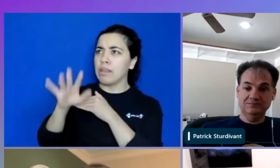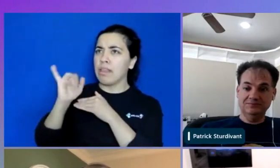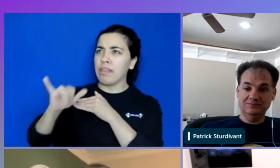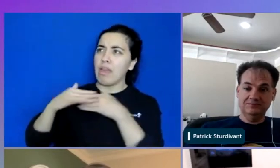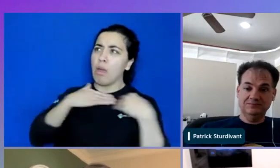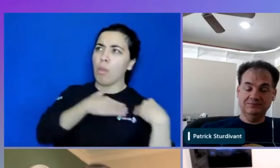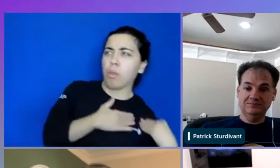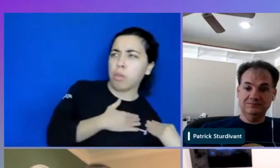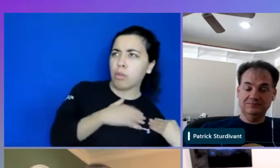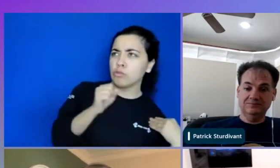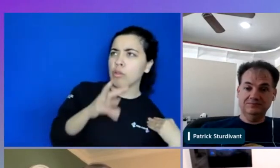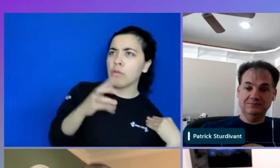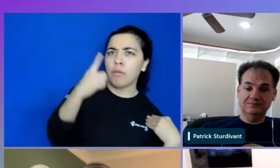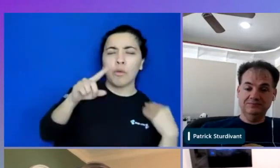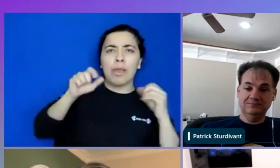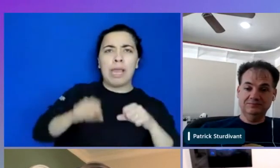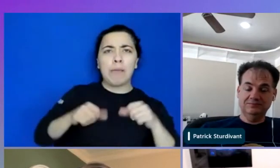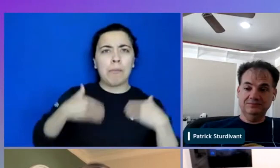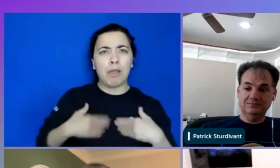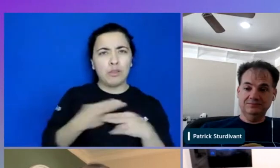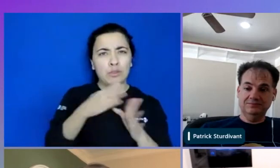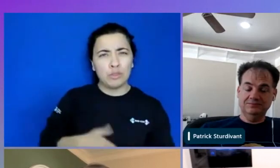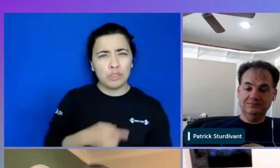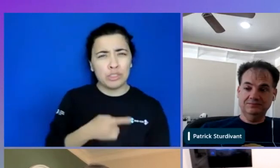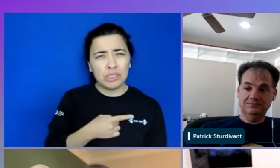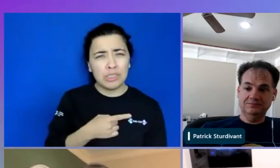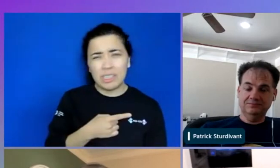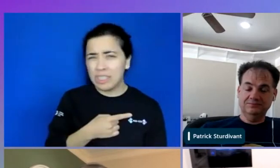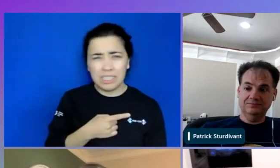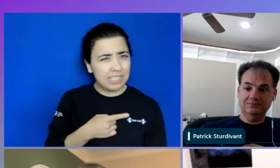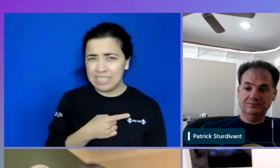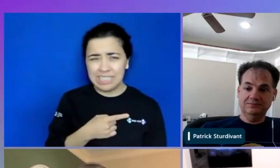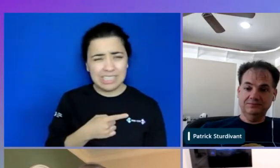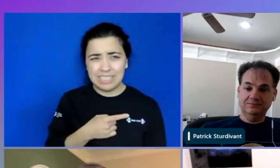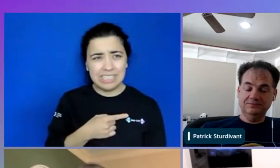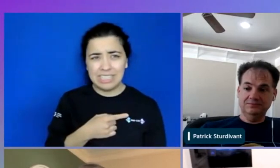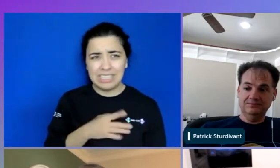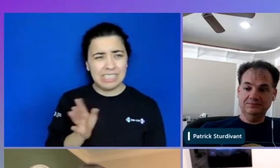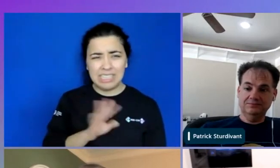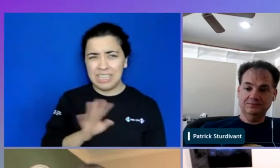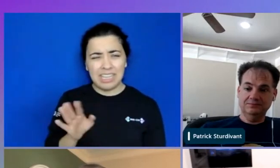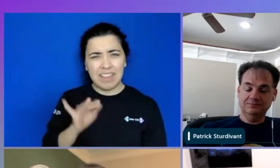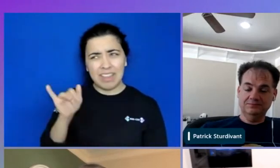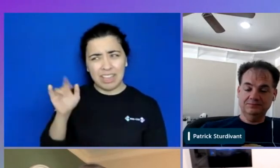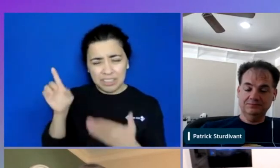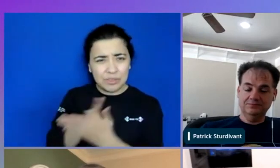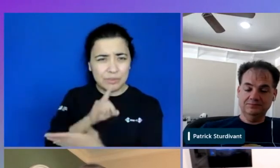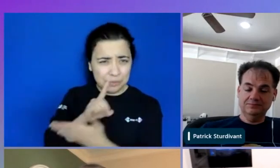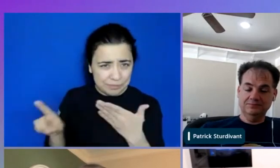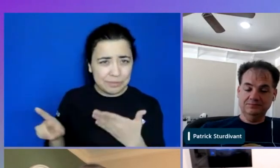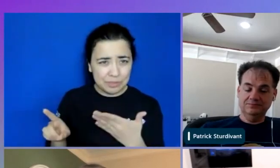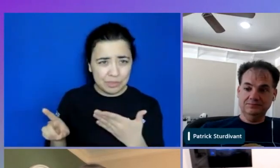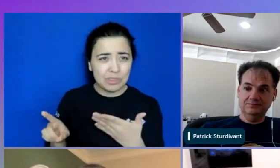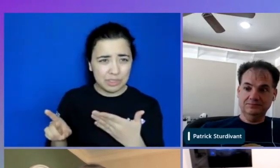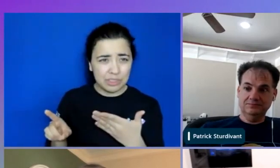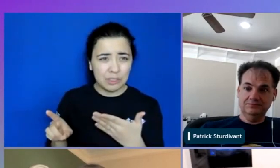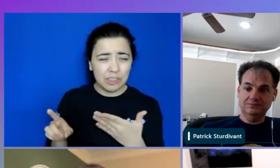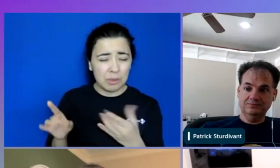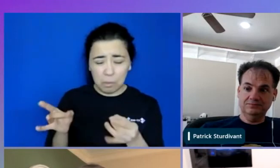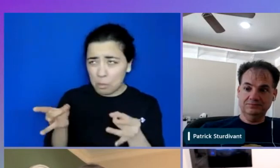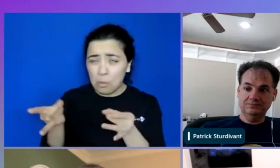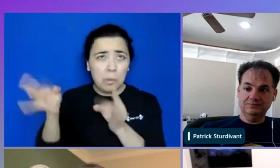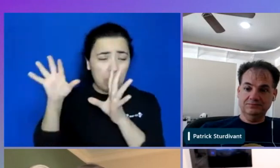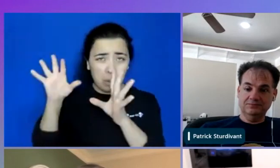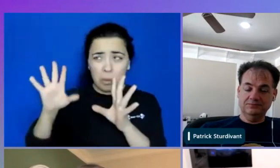down software for able-bodied users, which is it's discrimination in, you know, the finest